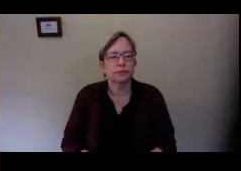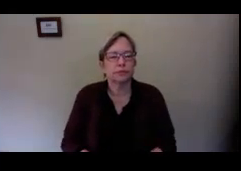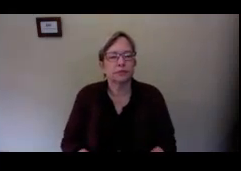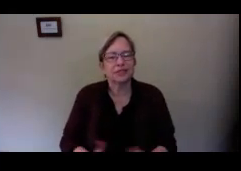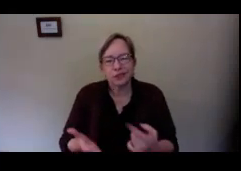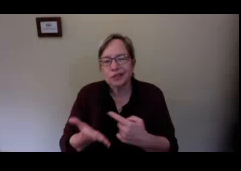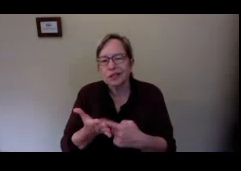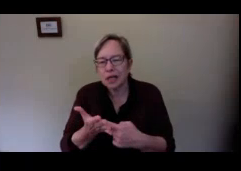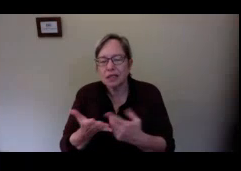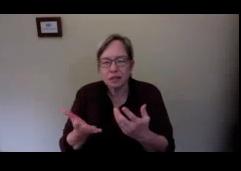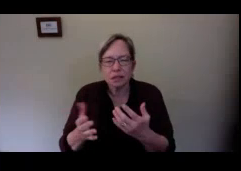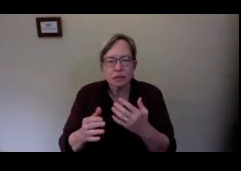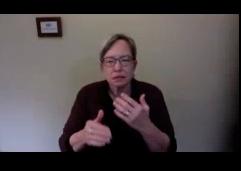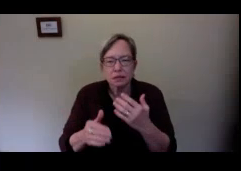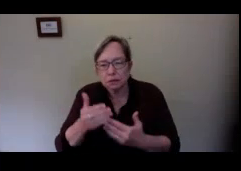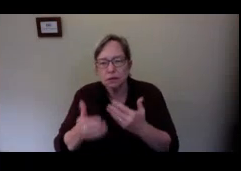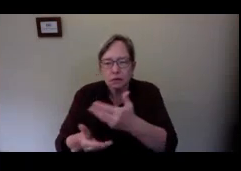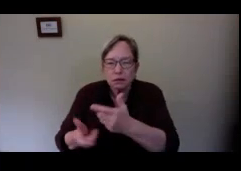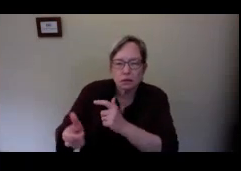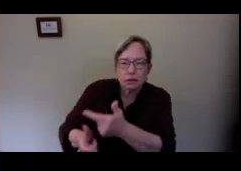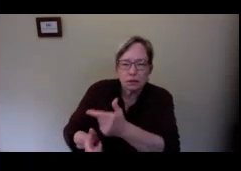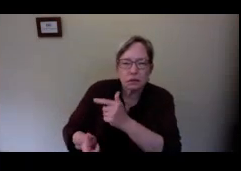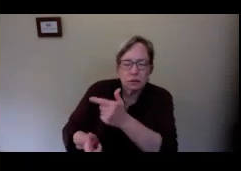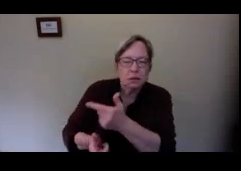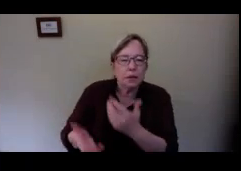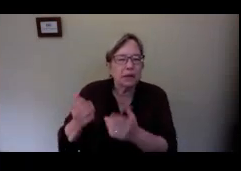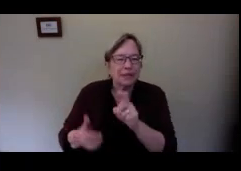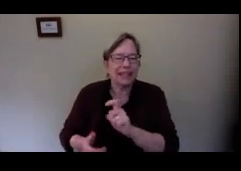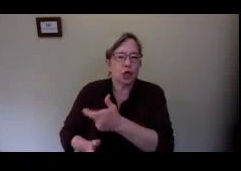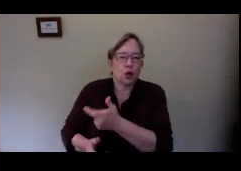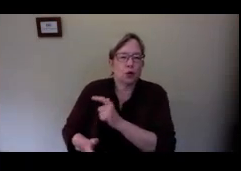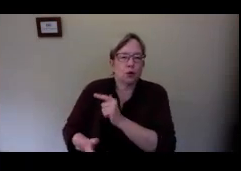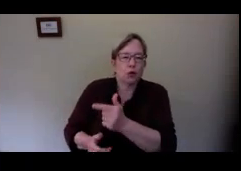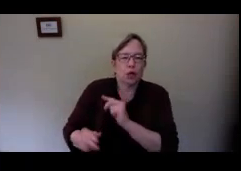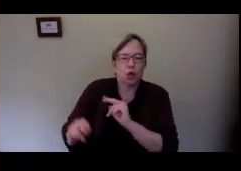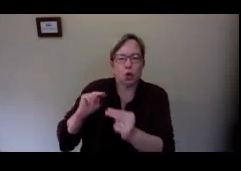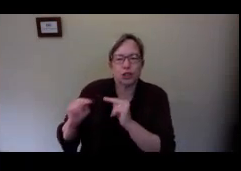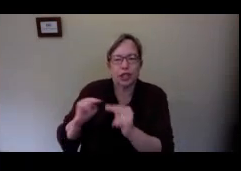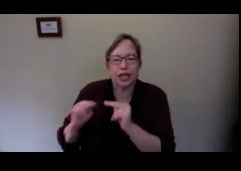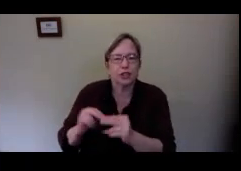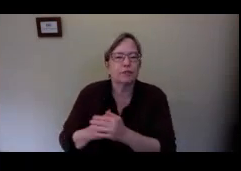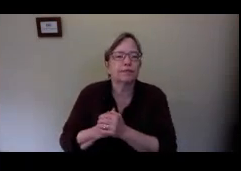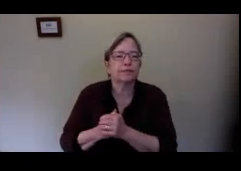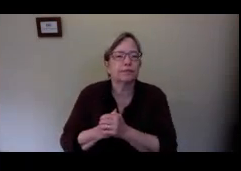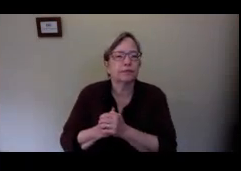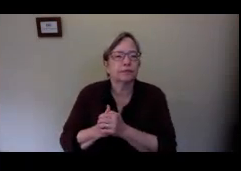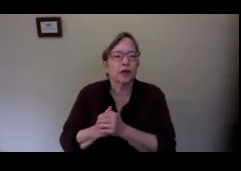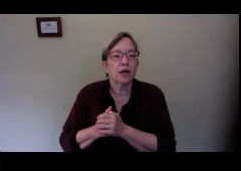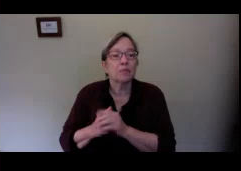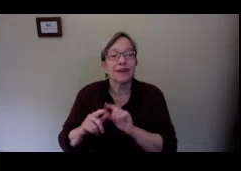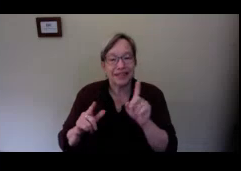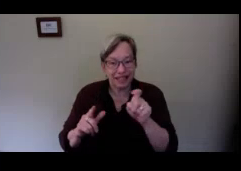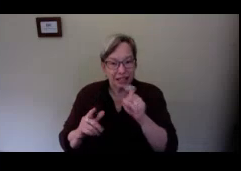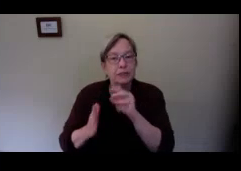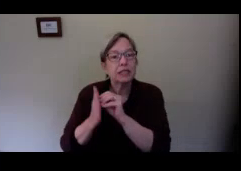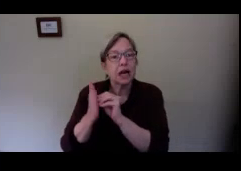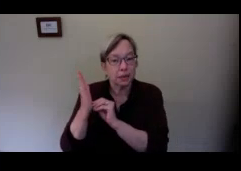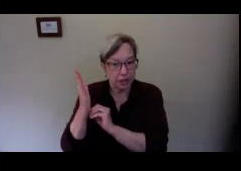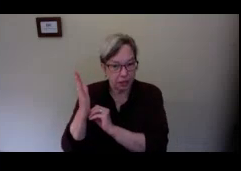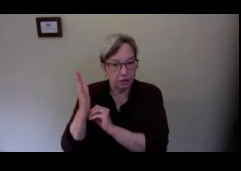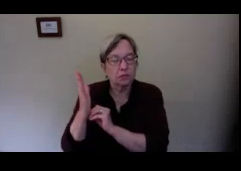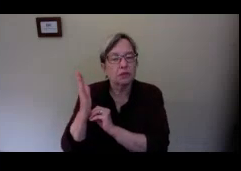discussion. This may take some negotiation and conversation to determine an effective resolution, and that's fine, but it needs to be fully documented. Even if it's